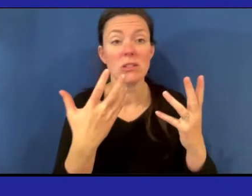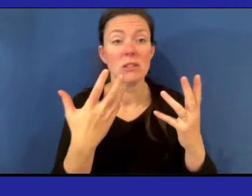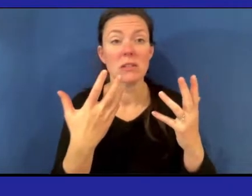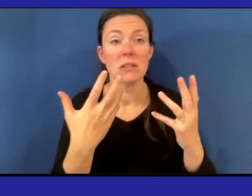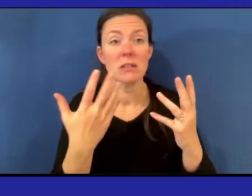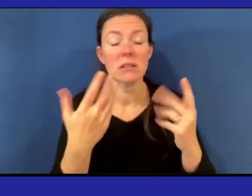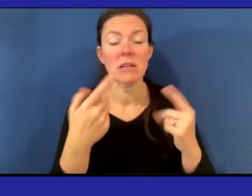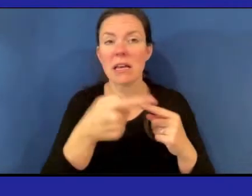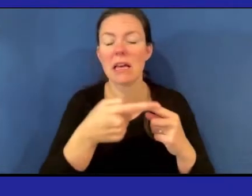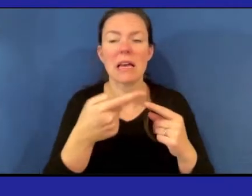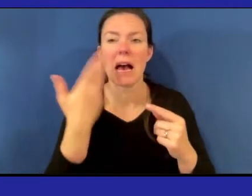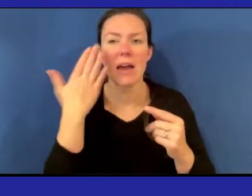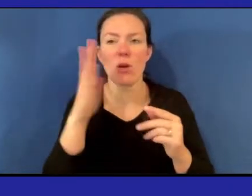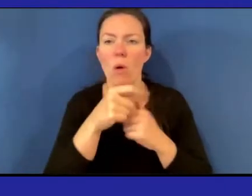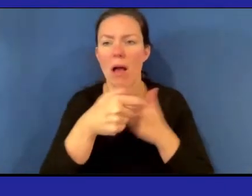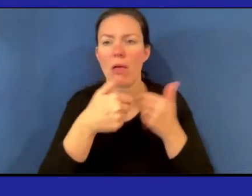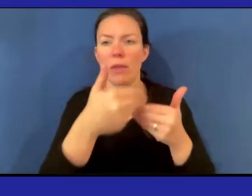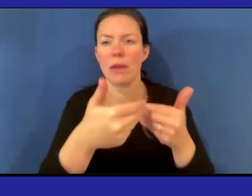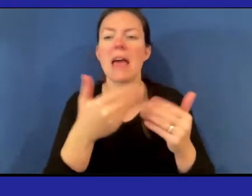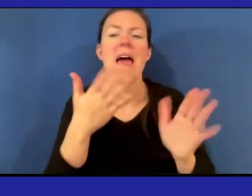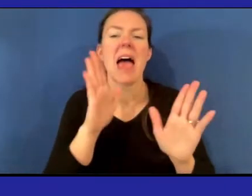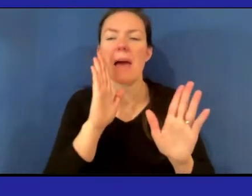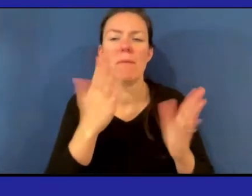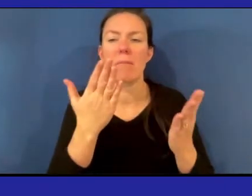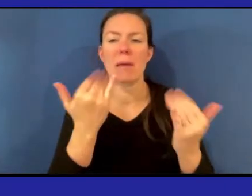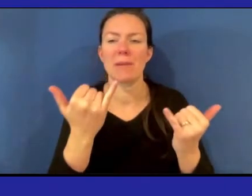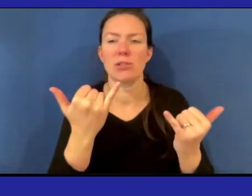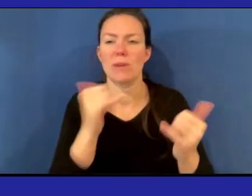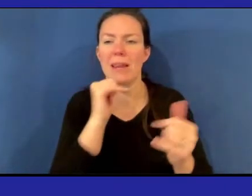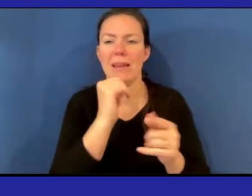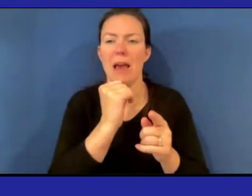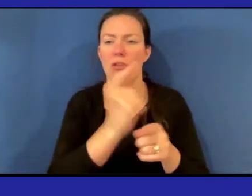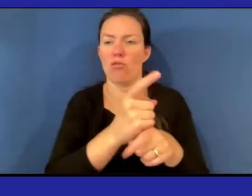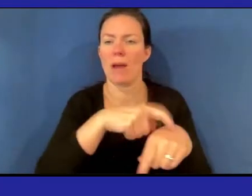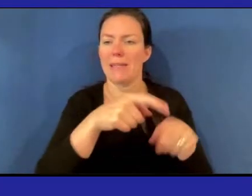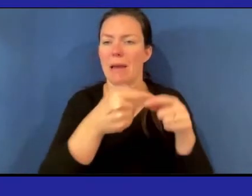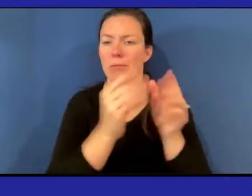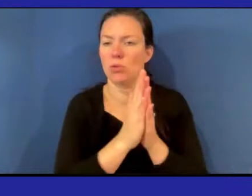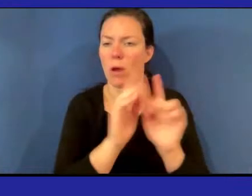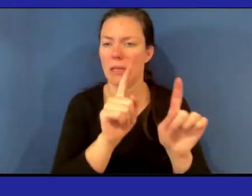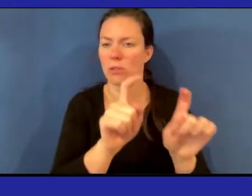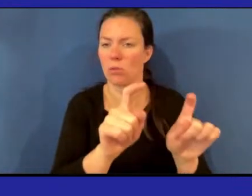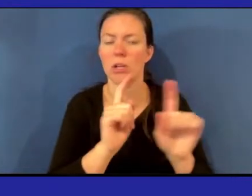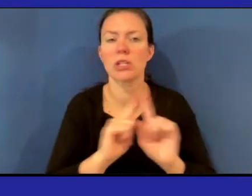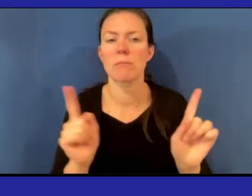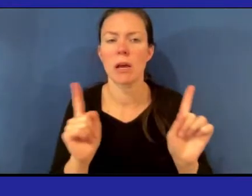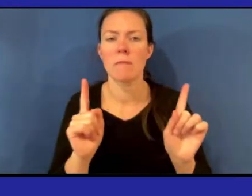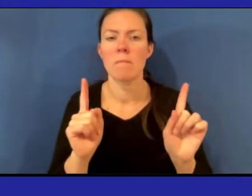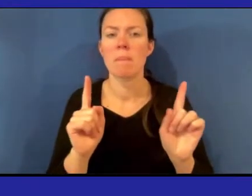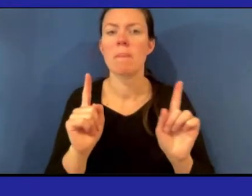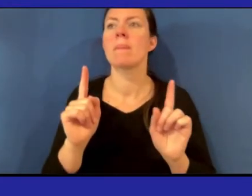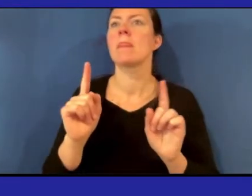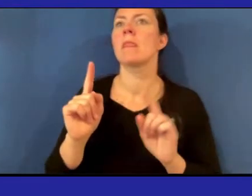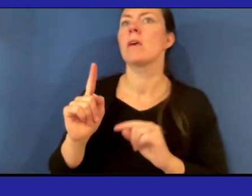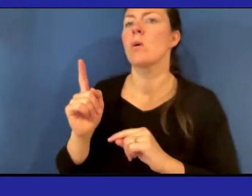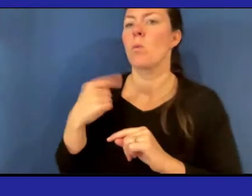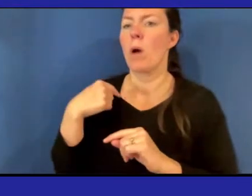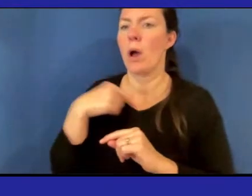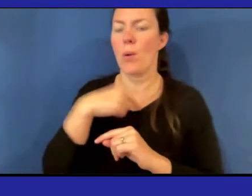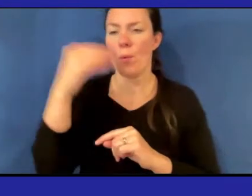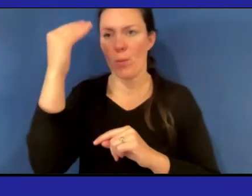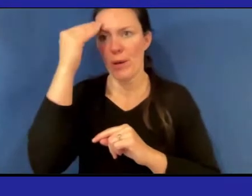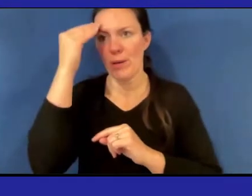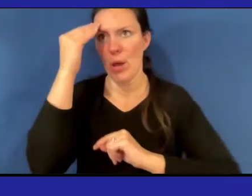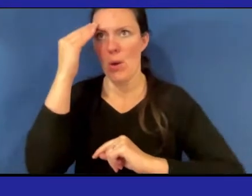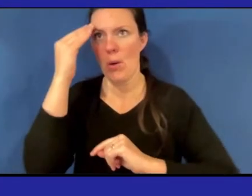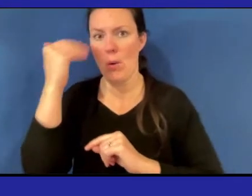works. And again, maybe this is too much for today, but I am I just mean, we know curious. we know the big picture. We know that we